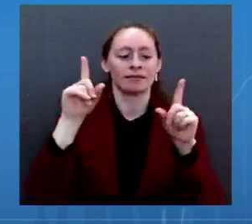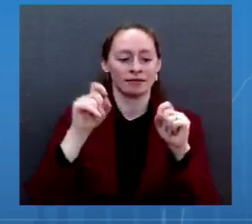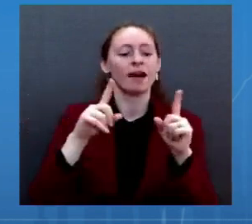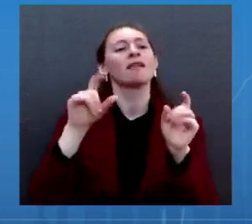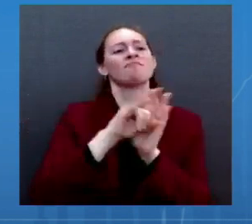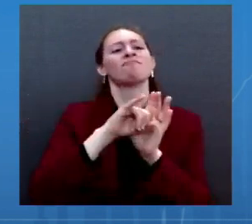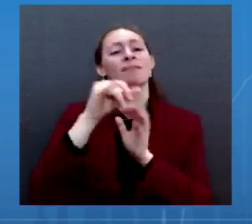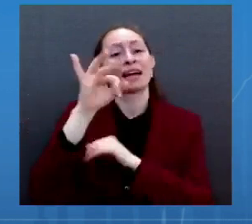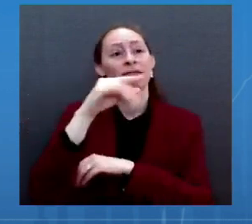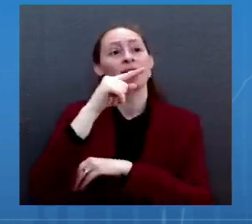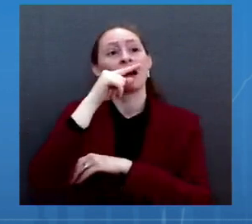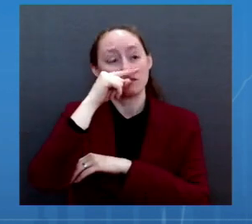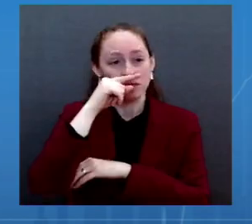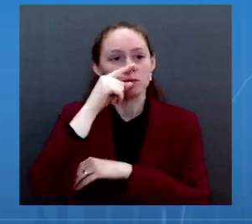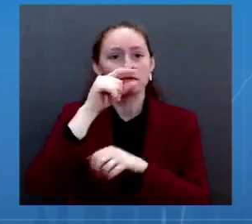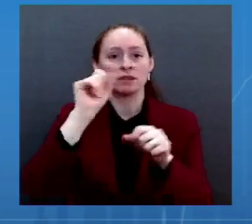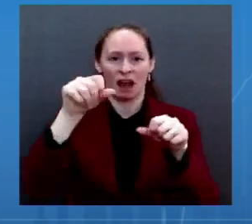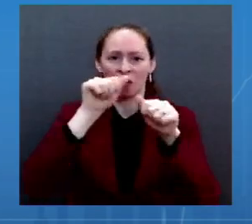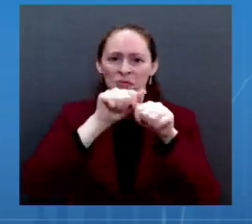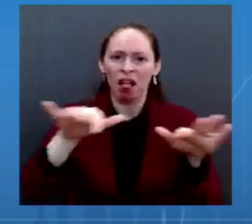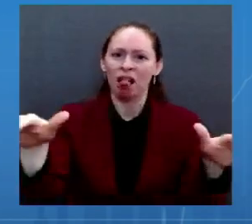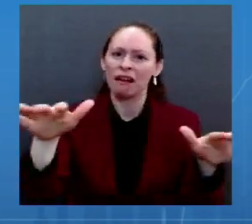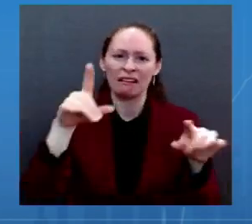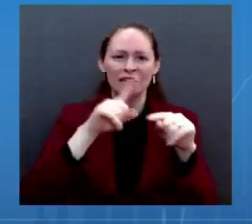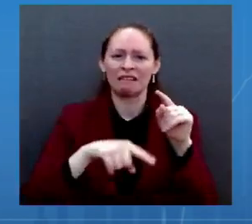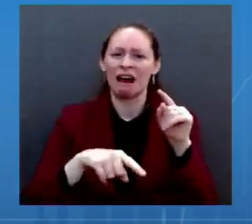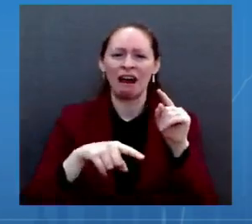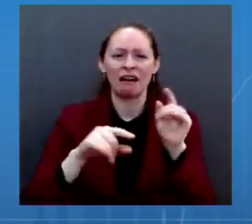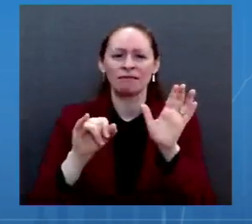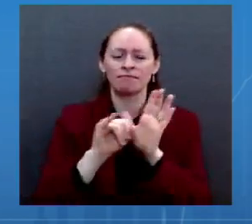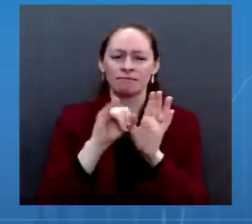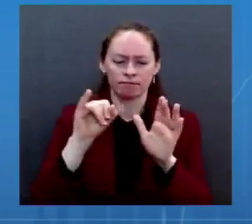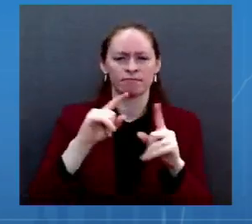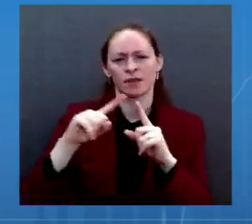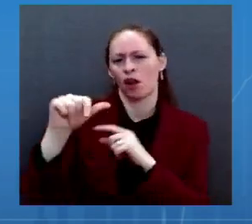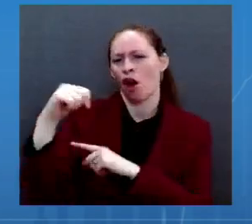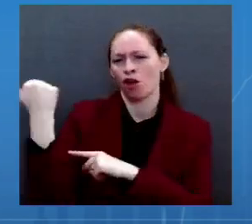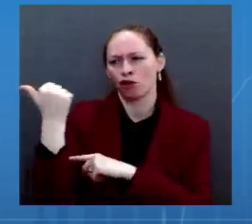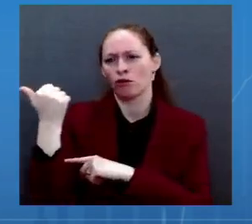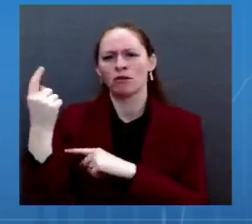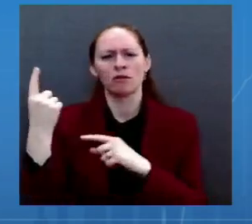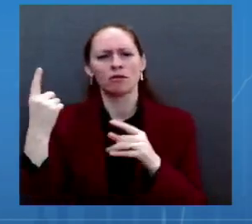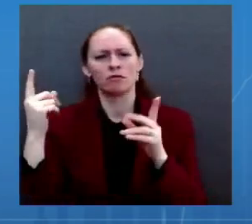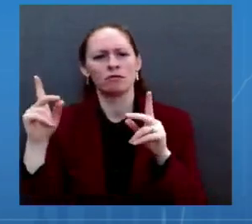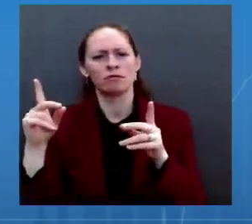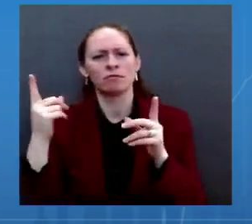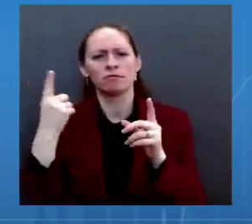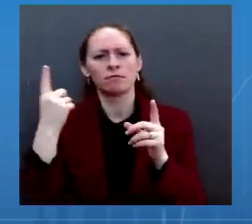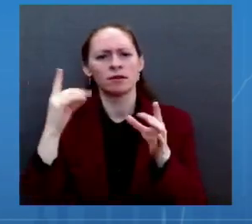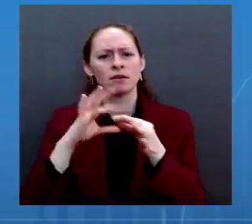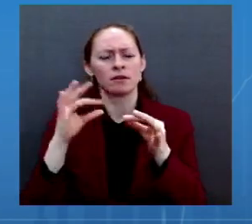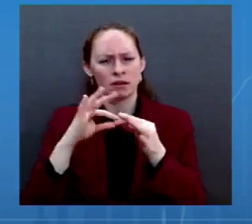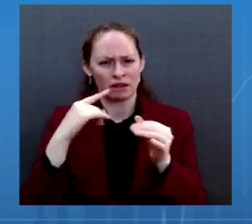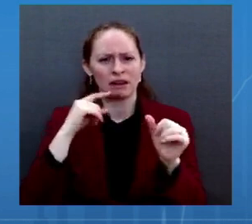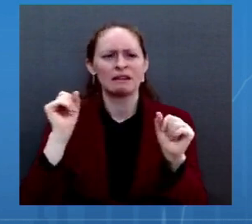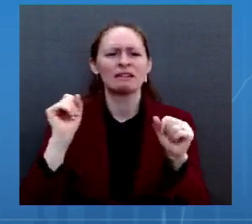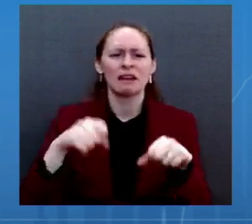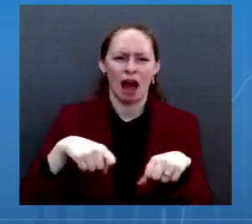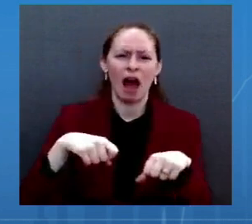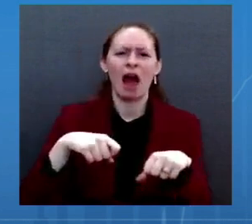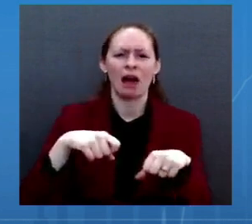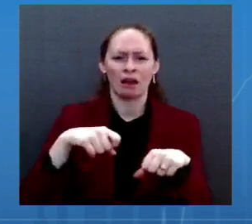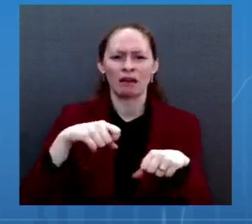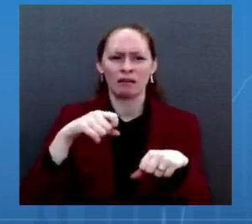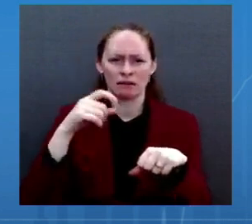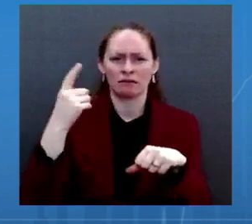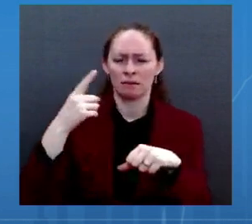5 days. So I'm hoping you can explain which is it. Do these tests serve a purpose to assess transmissibility or not? And